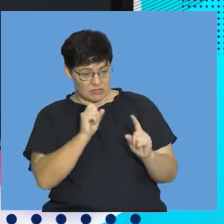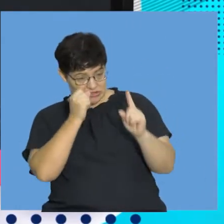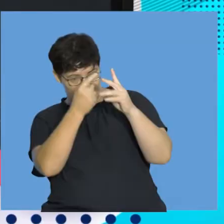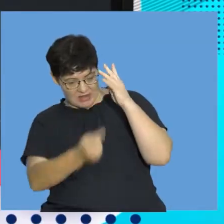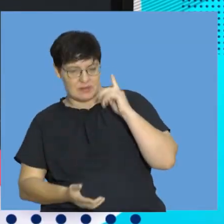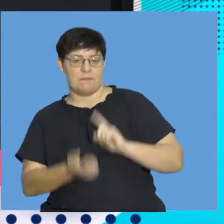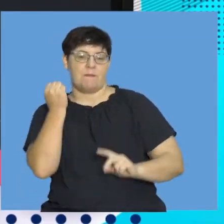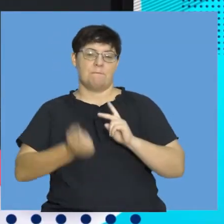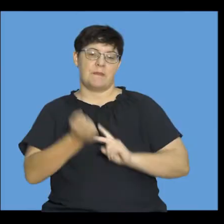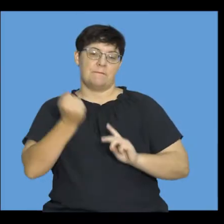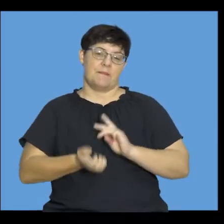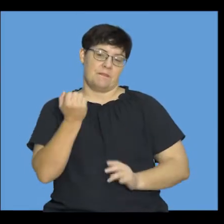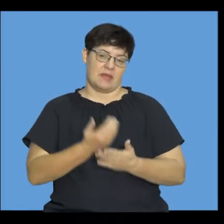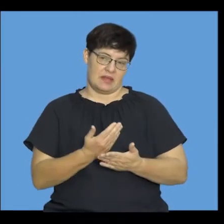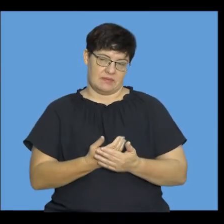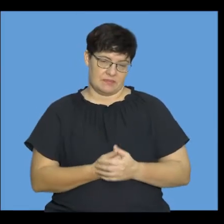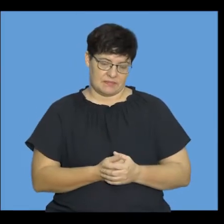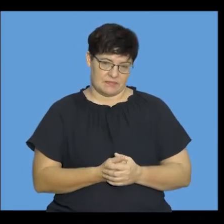targets.